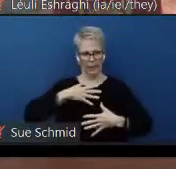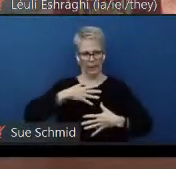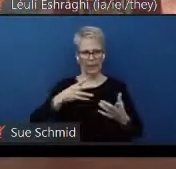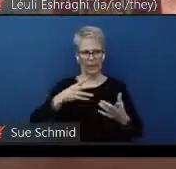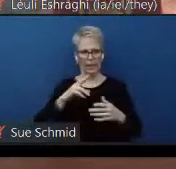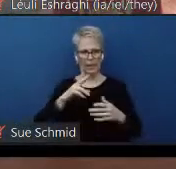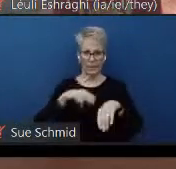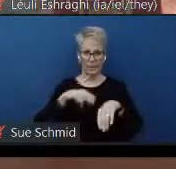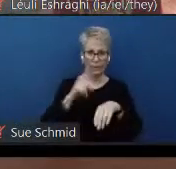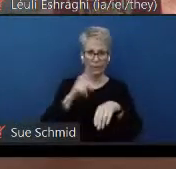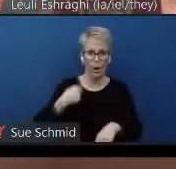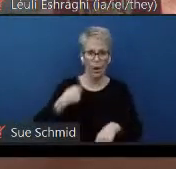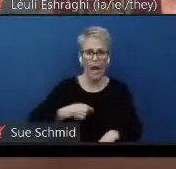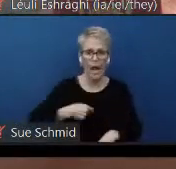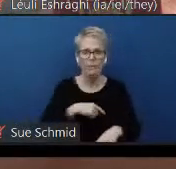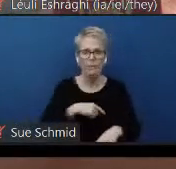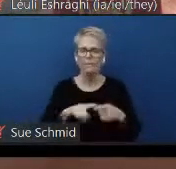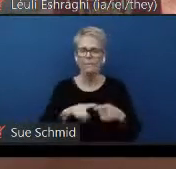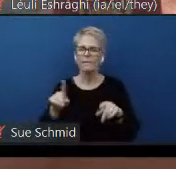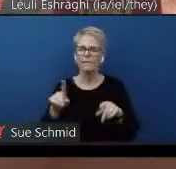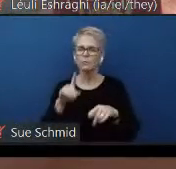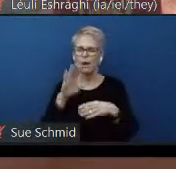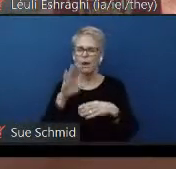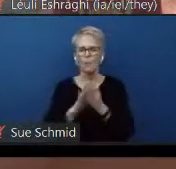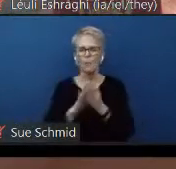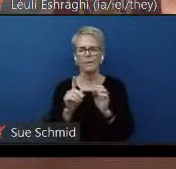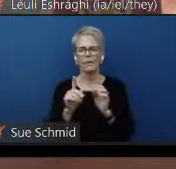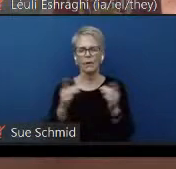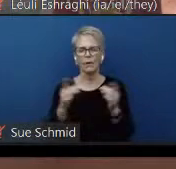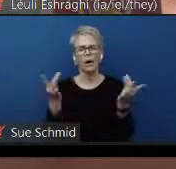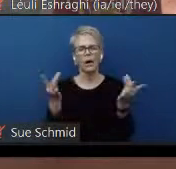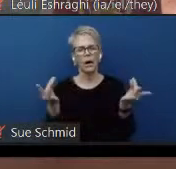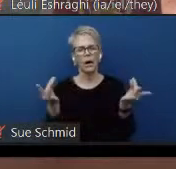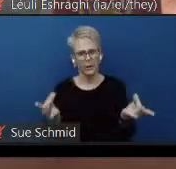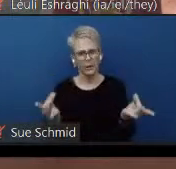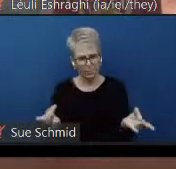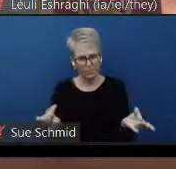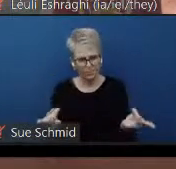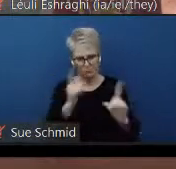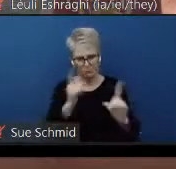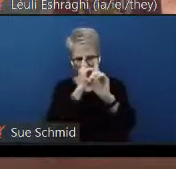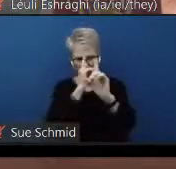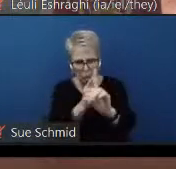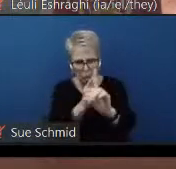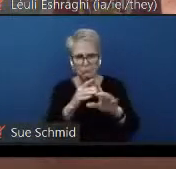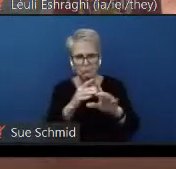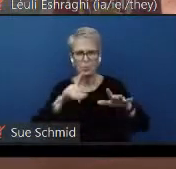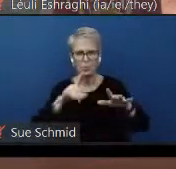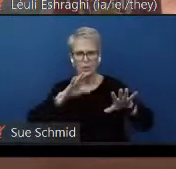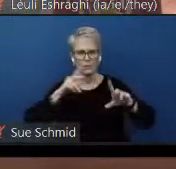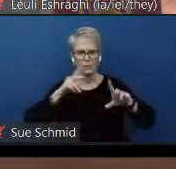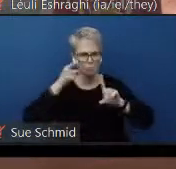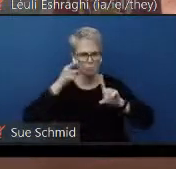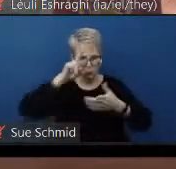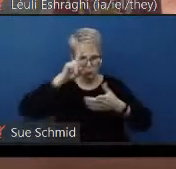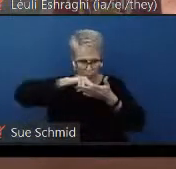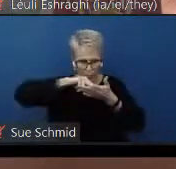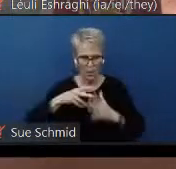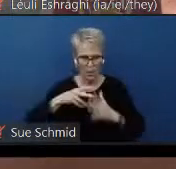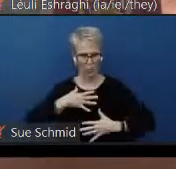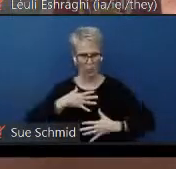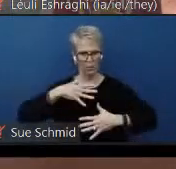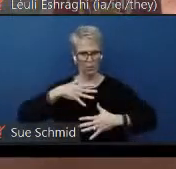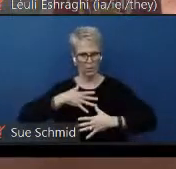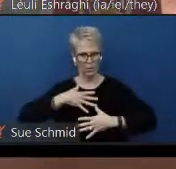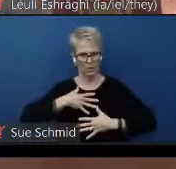first, but it's also very meditative and intentional and kind of constructed or contrived sort of breathing. And it's really hard